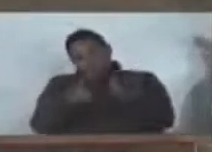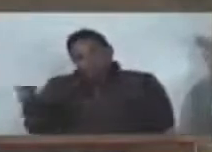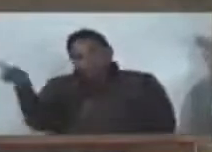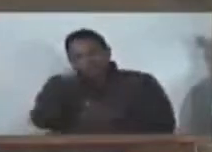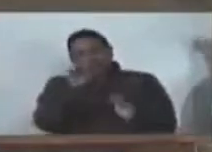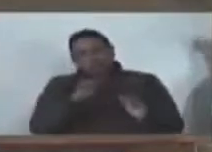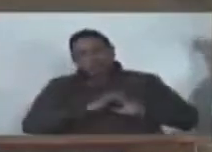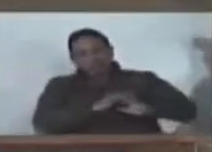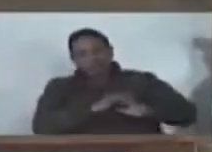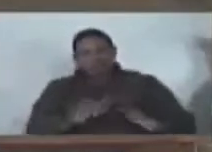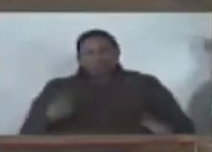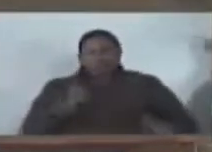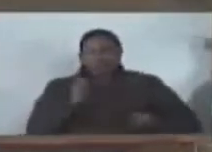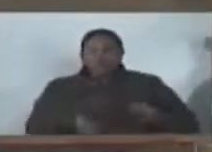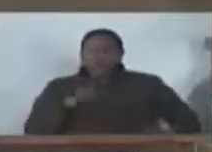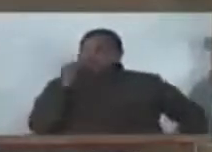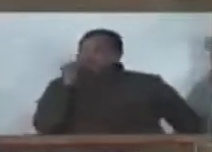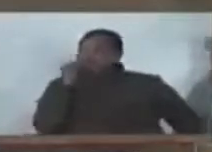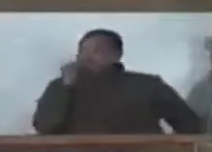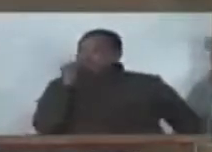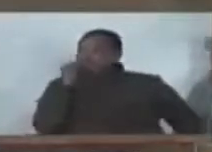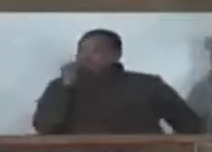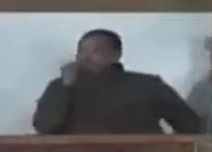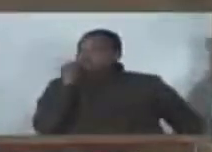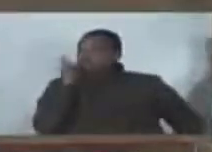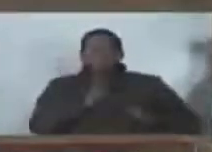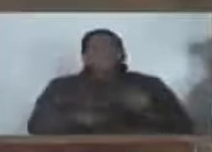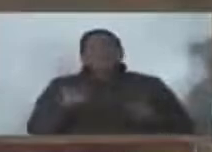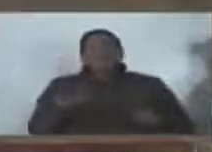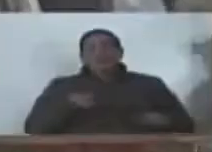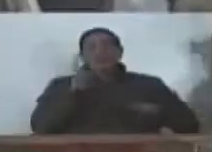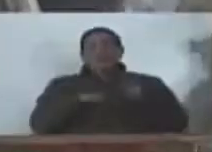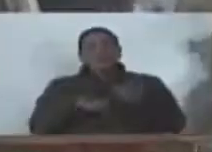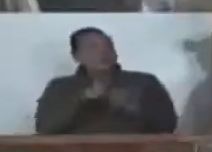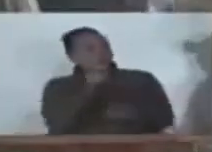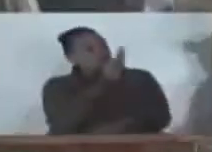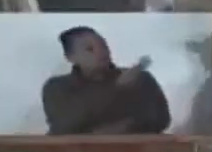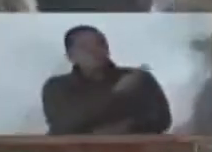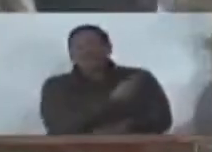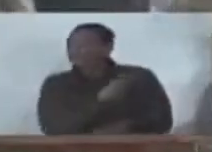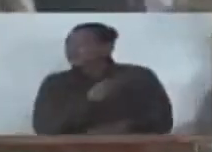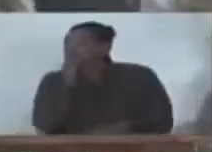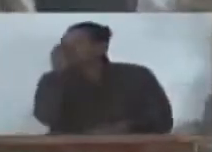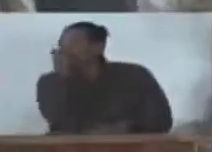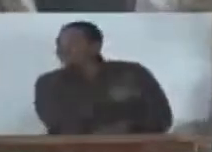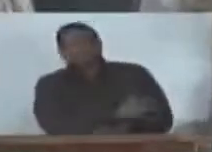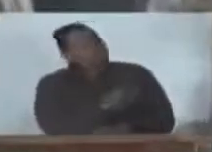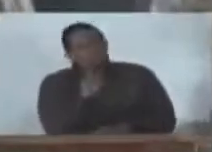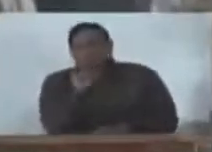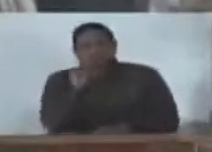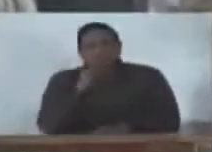We cannot remain silent. We cannot afford to look the other way. We have a duty as